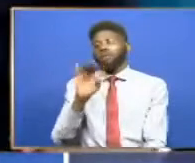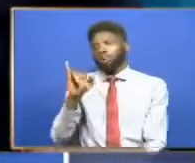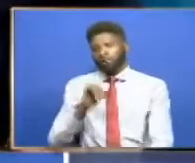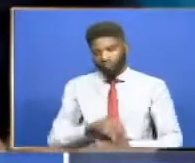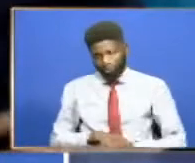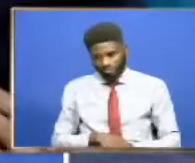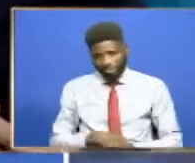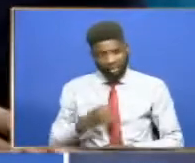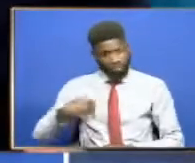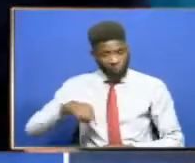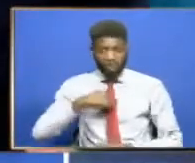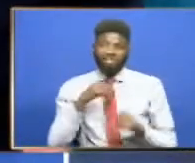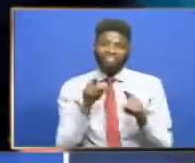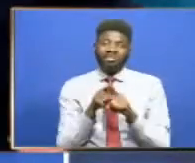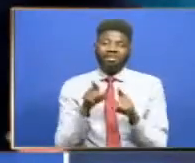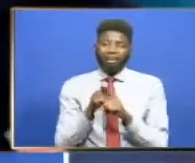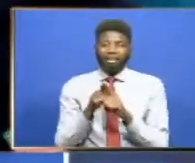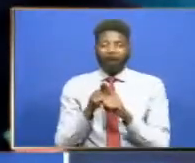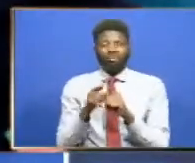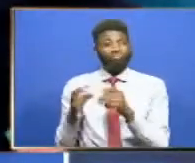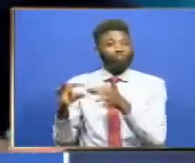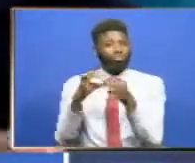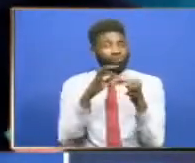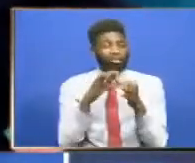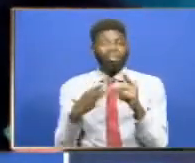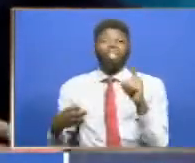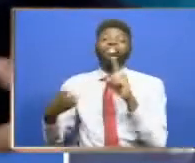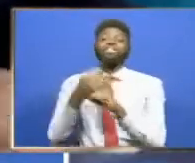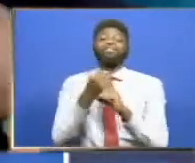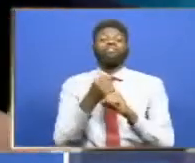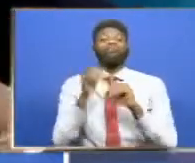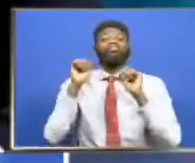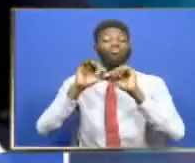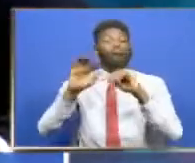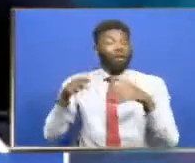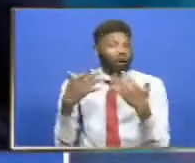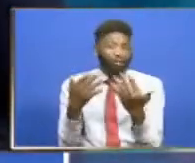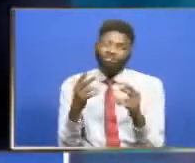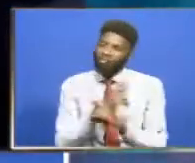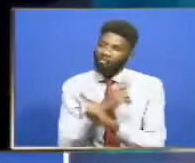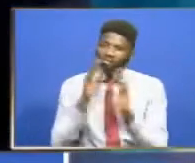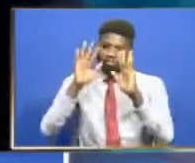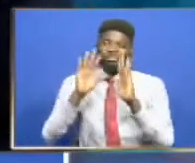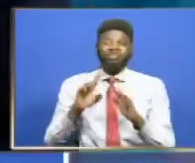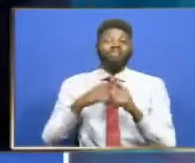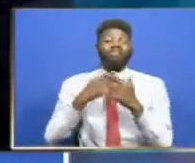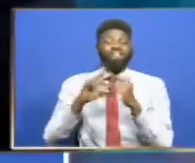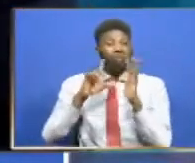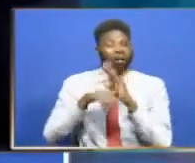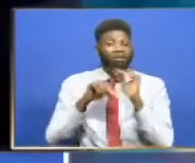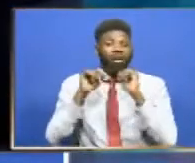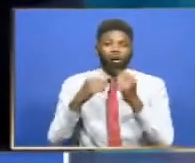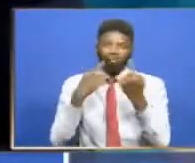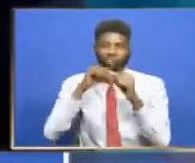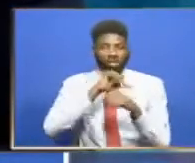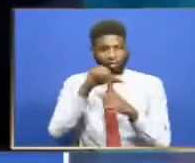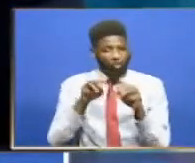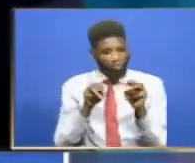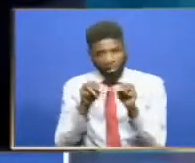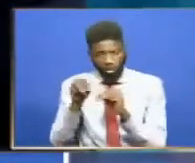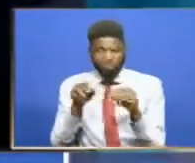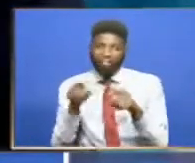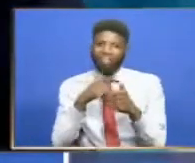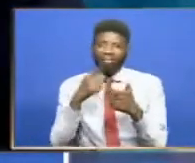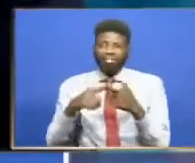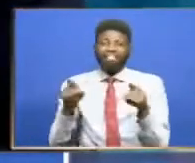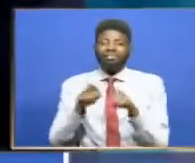how we are going to seek that unity. Mm-hmm. That's very important. And then we can talk about the methods and how much that